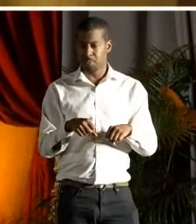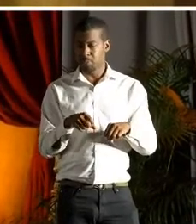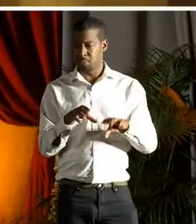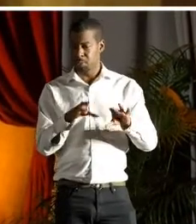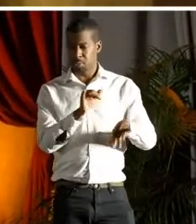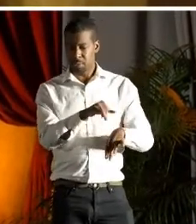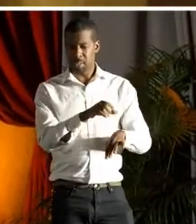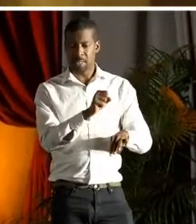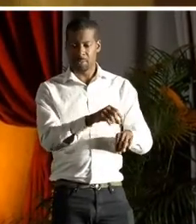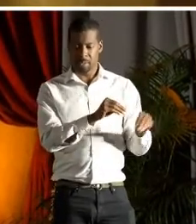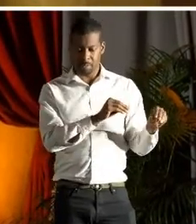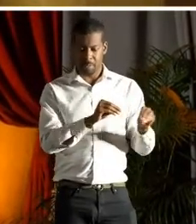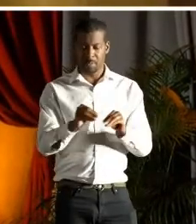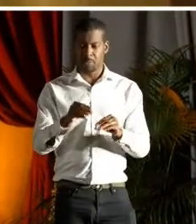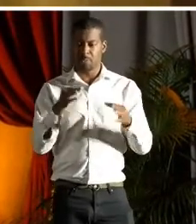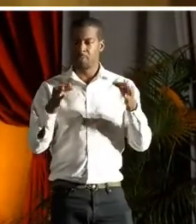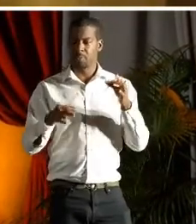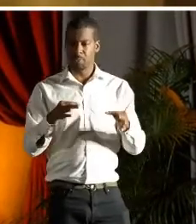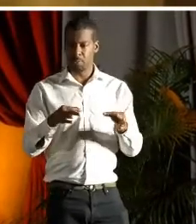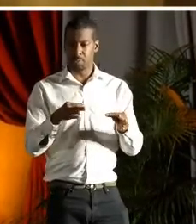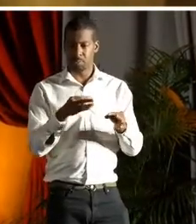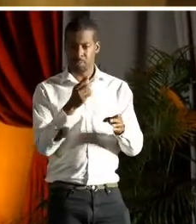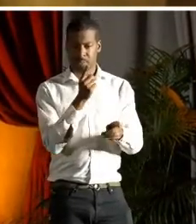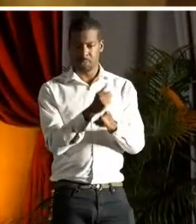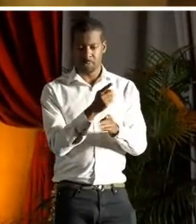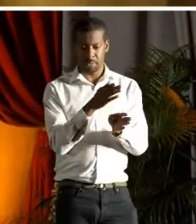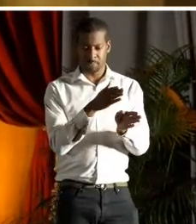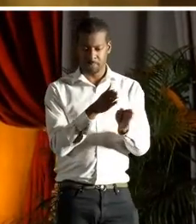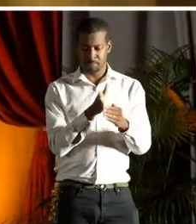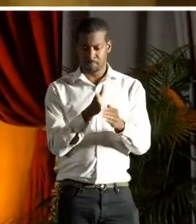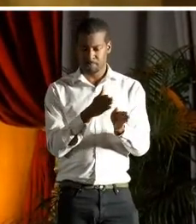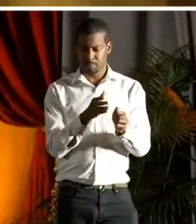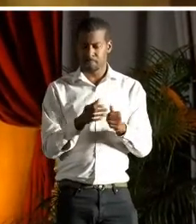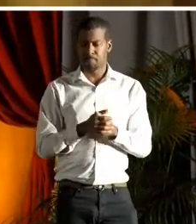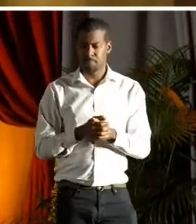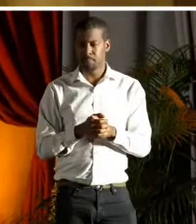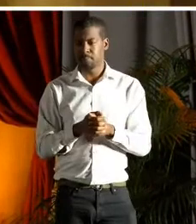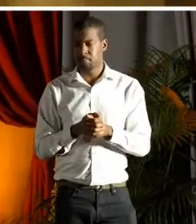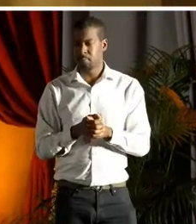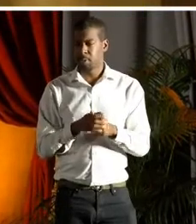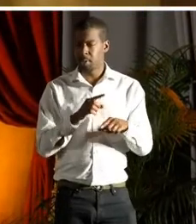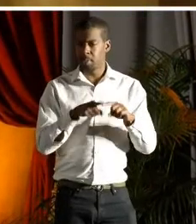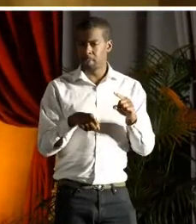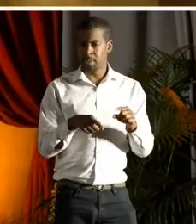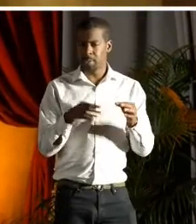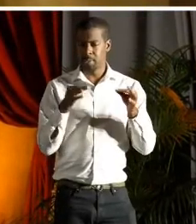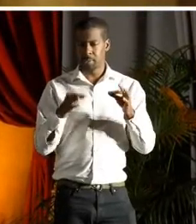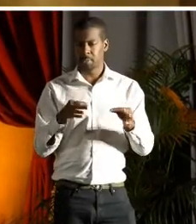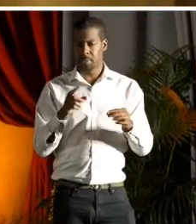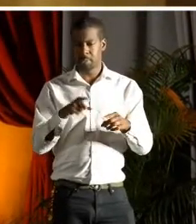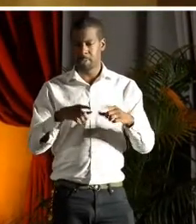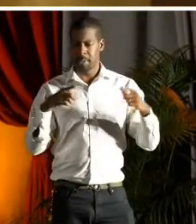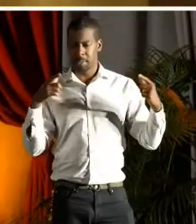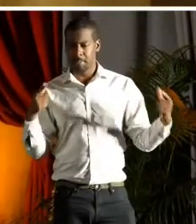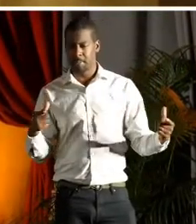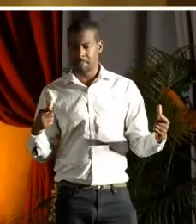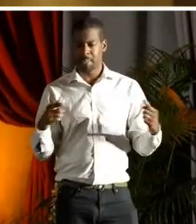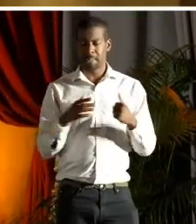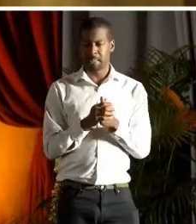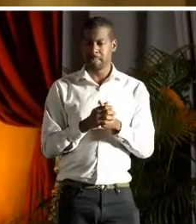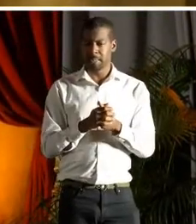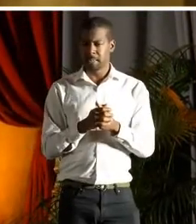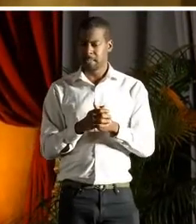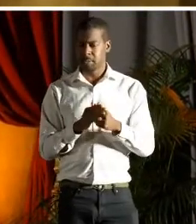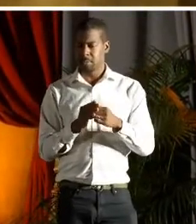courts in the right direction. But the courts can be a very disempowering place for